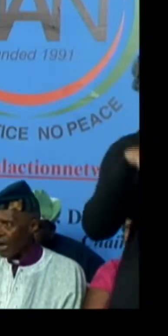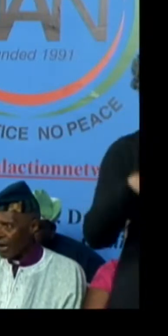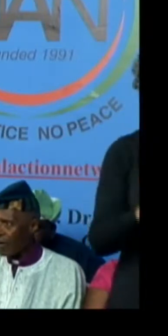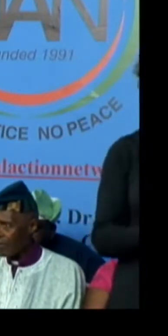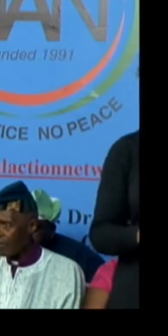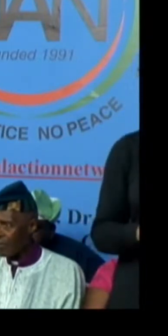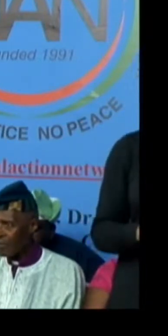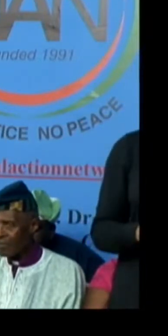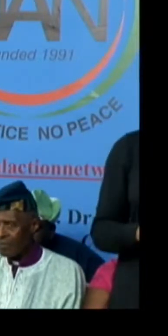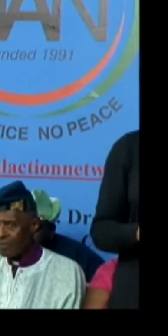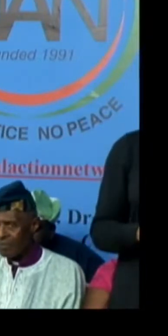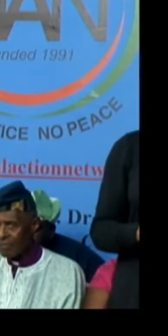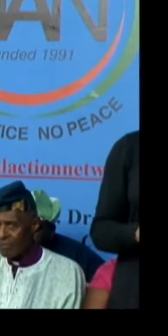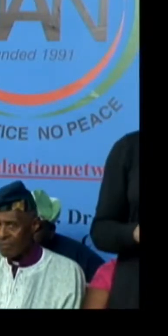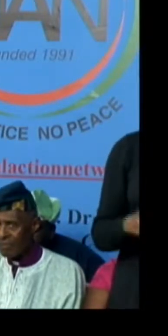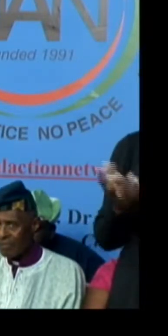policies.